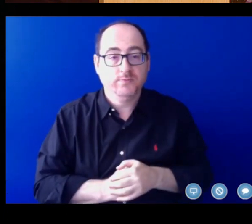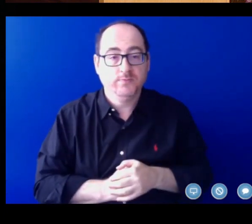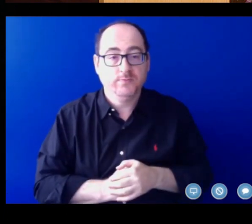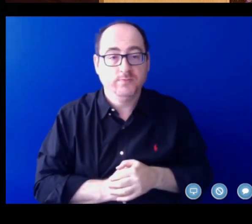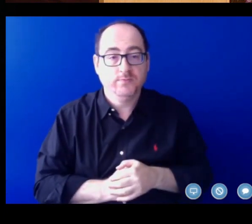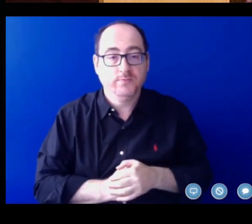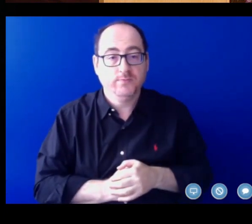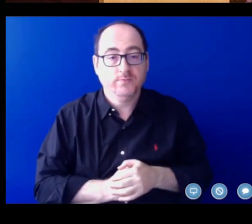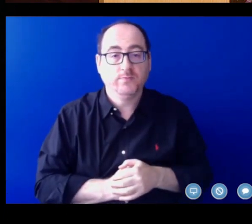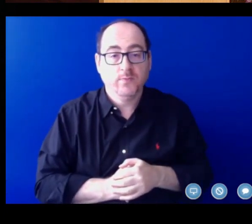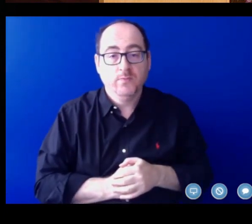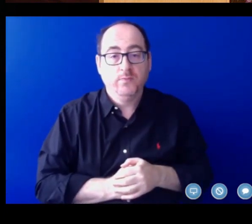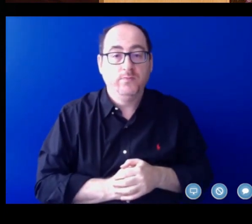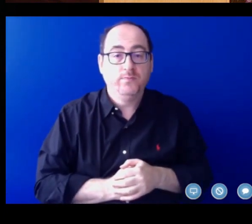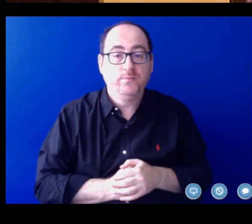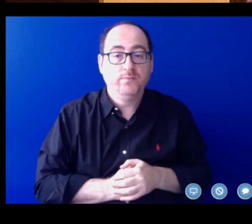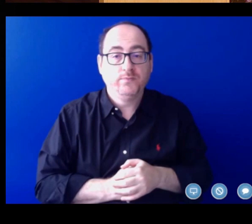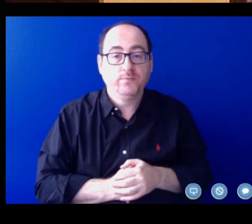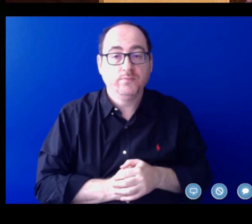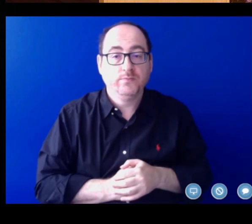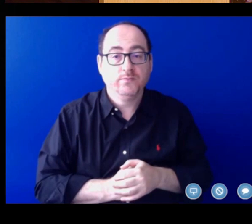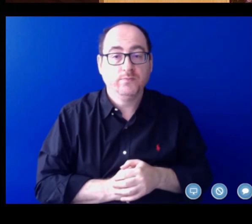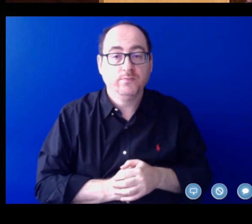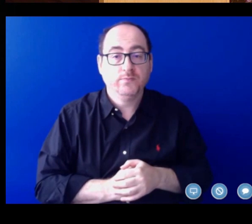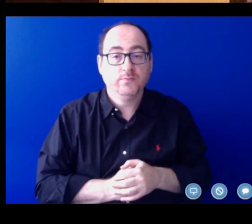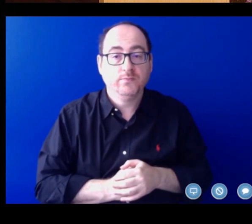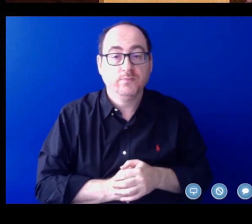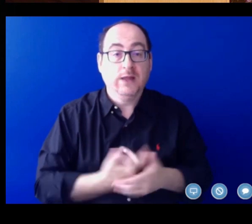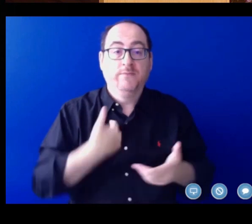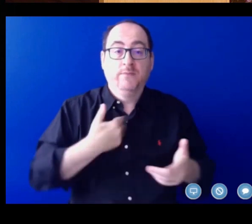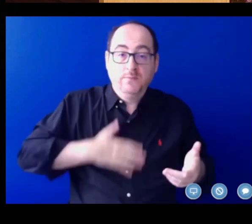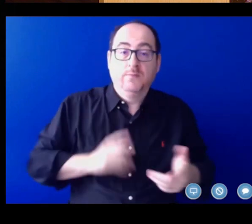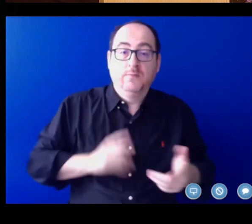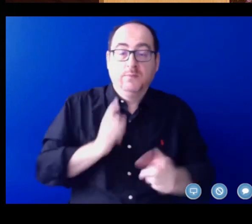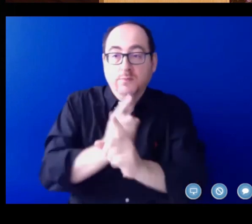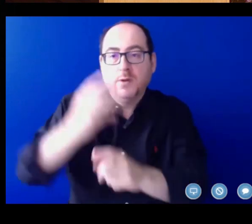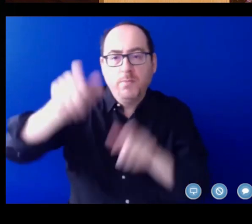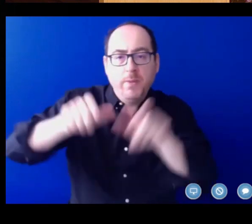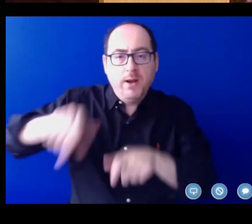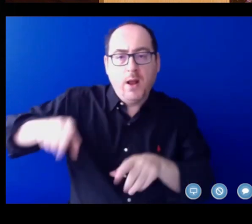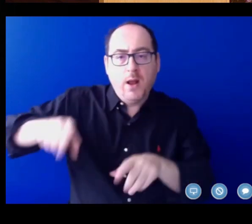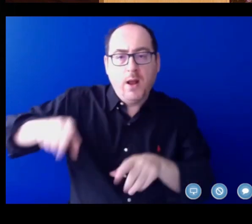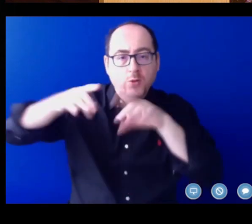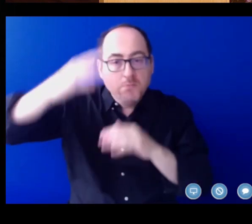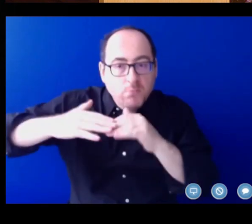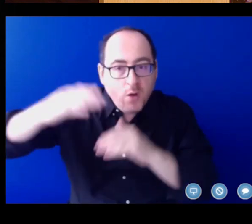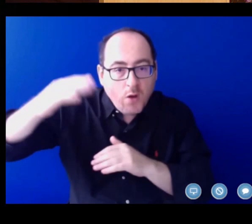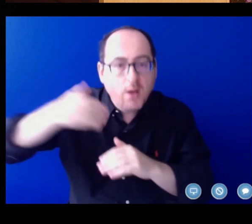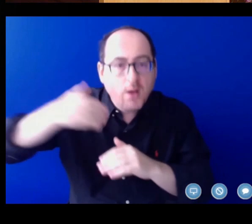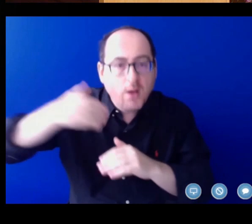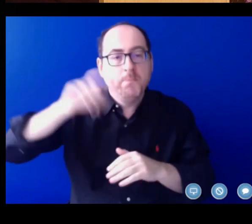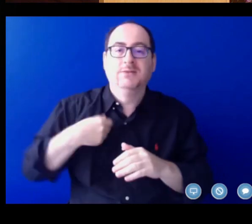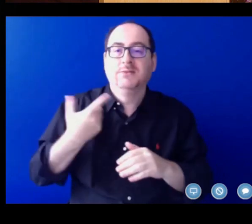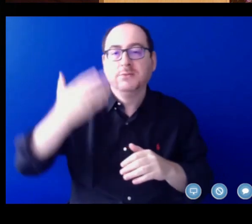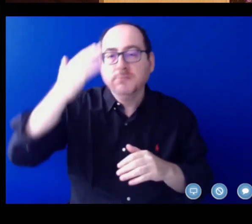getting to know about people in Australia, I get to know other people like you and the volunteers. When we did the work experience, we know other people from Australia,